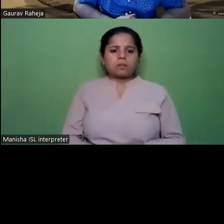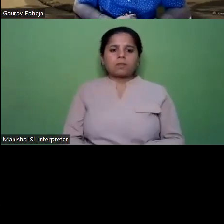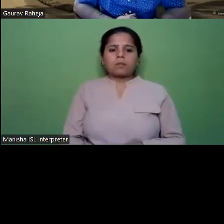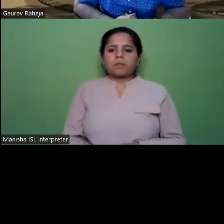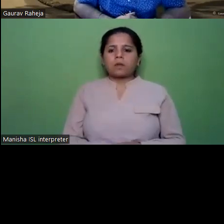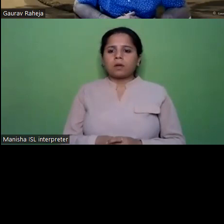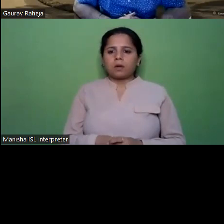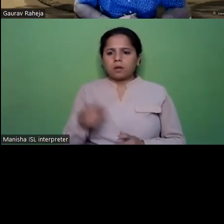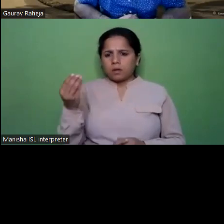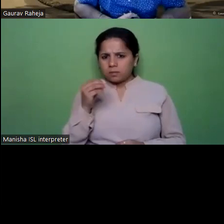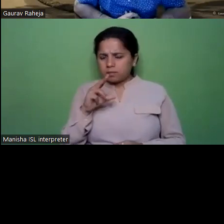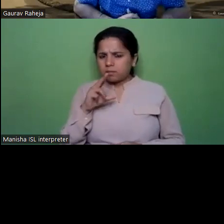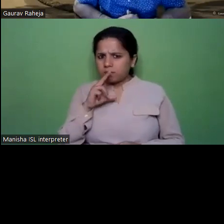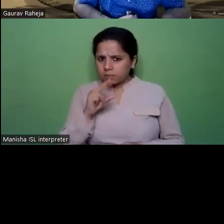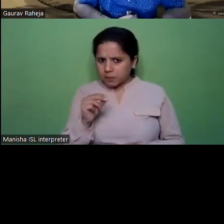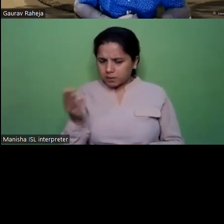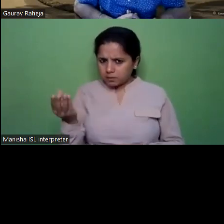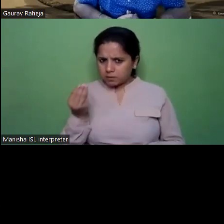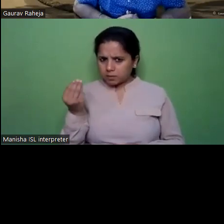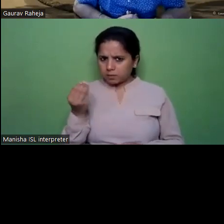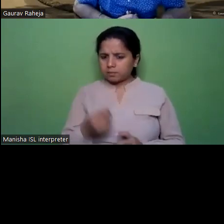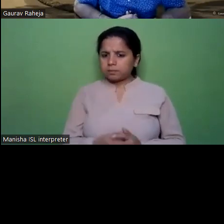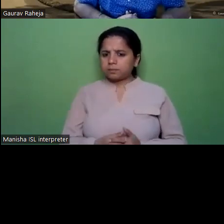you're saying something, Alok?